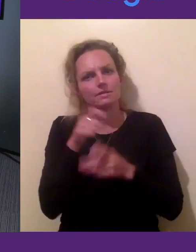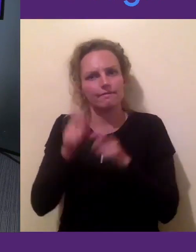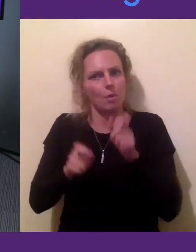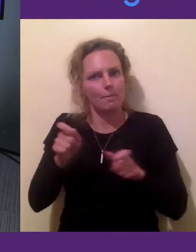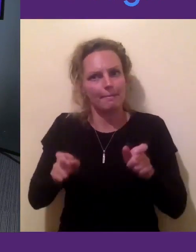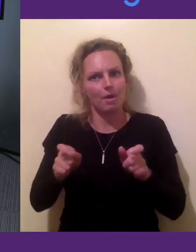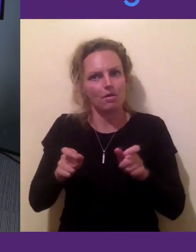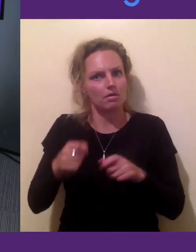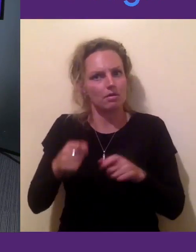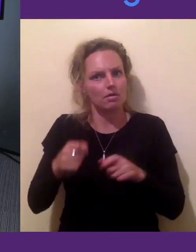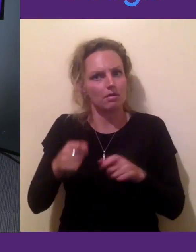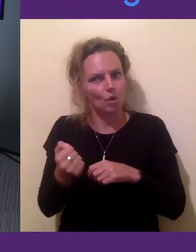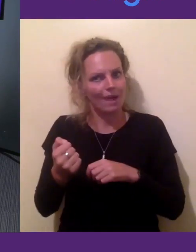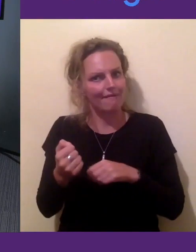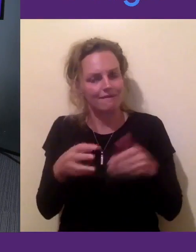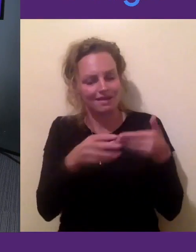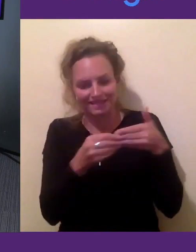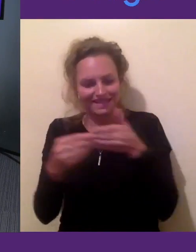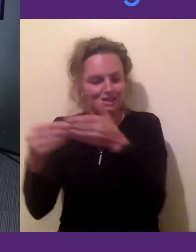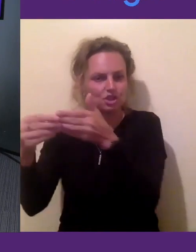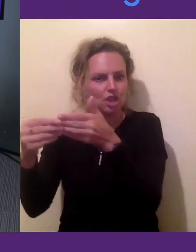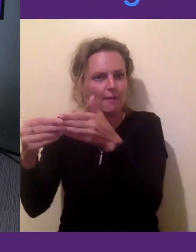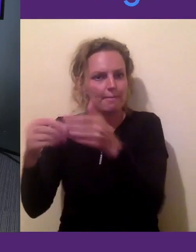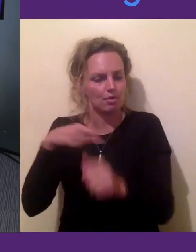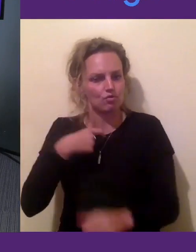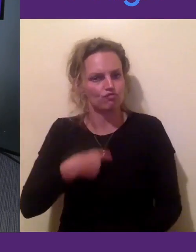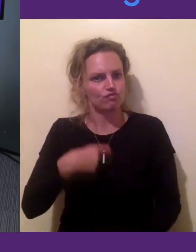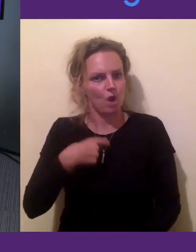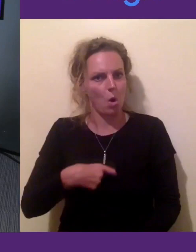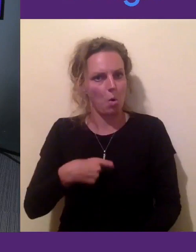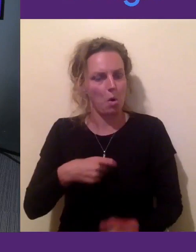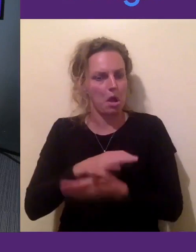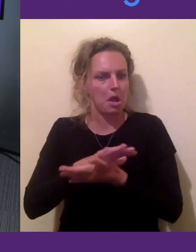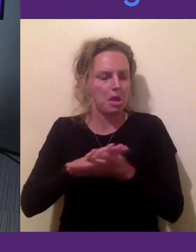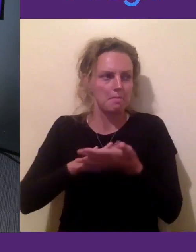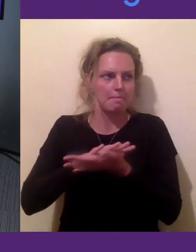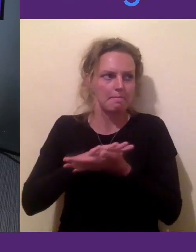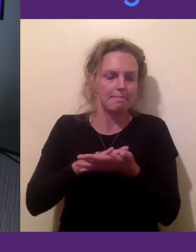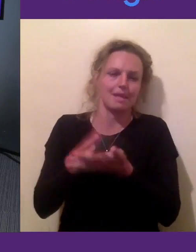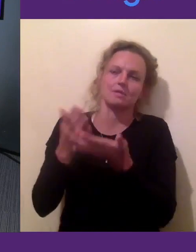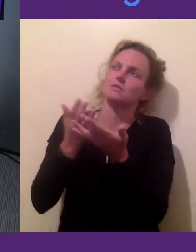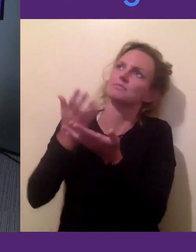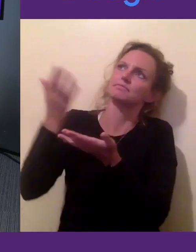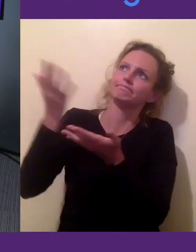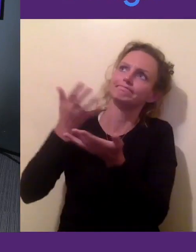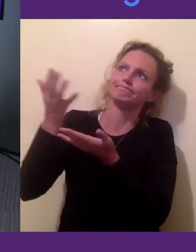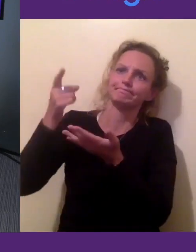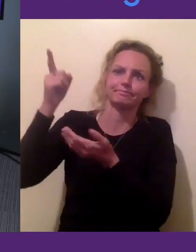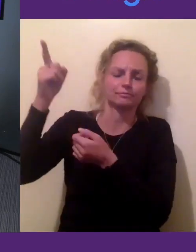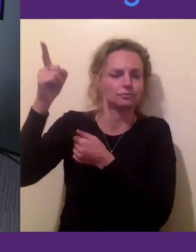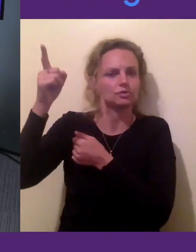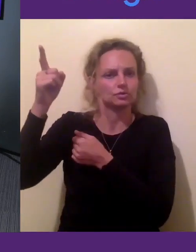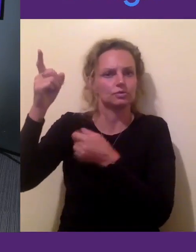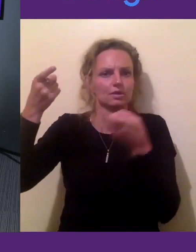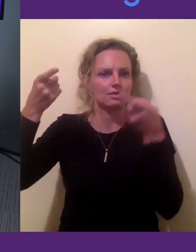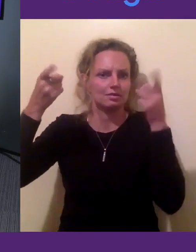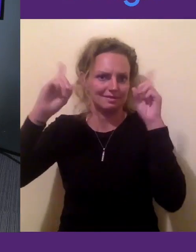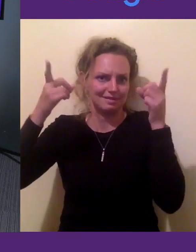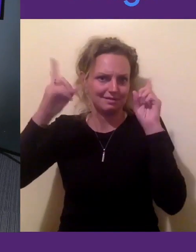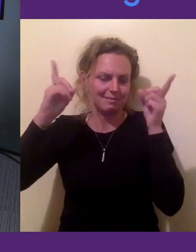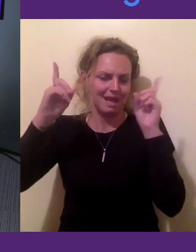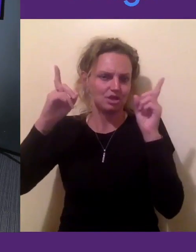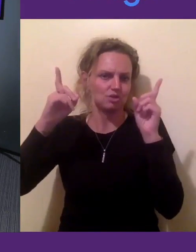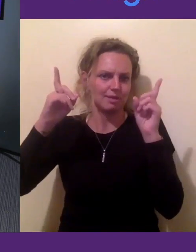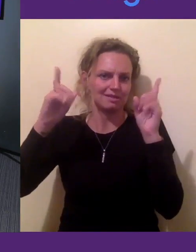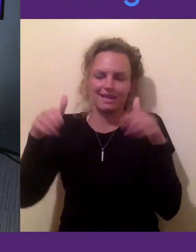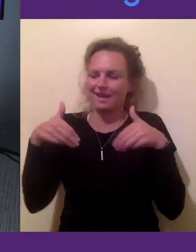from senior management who are reluctant to allocate resources to accessibility and inclusion? And my God, I think almost